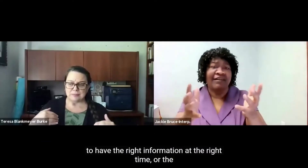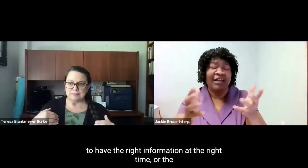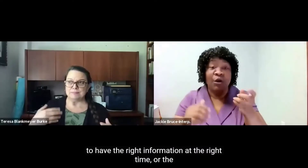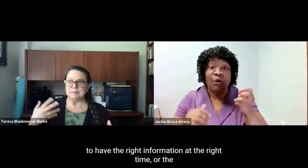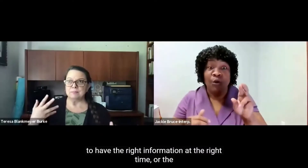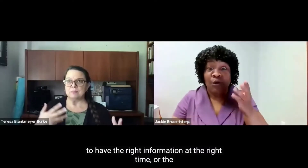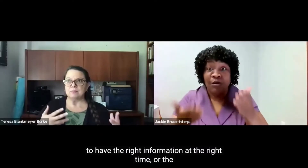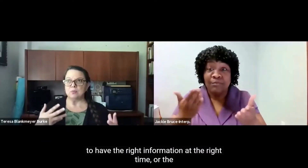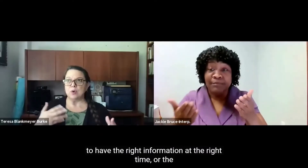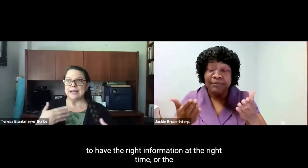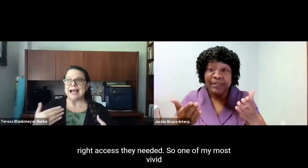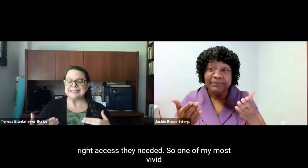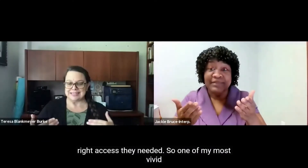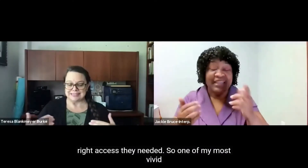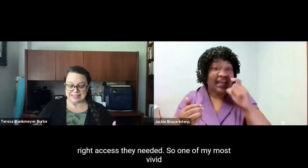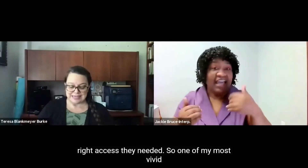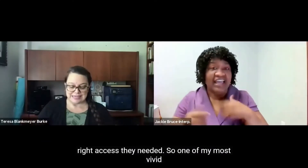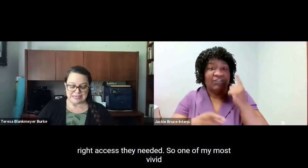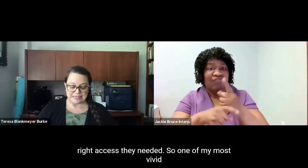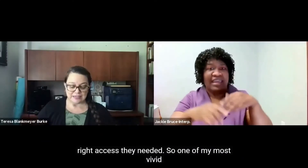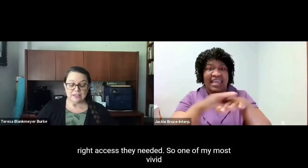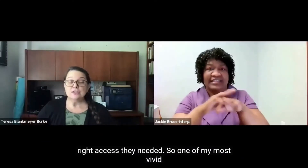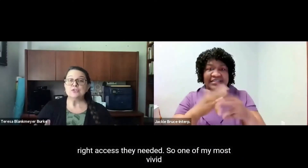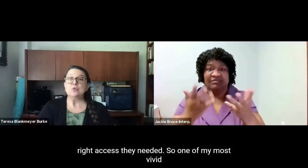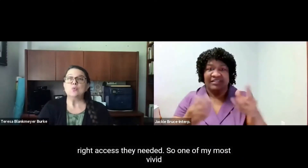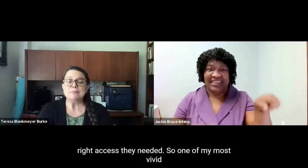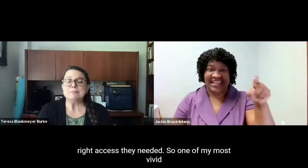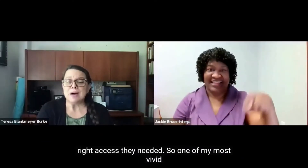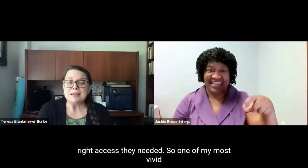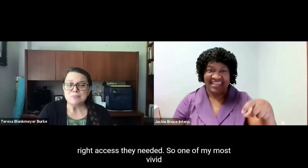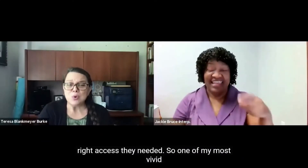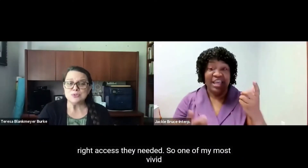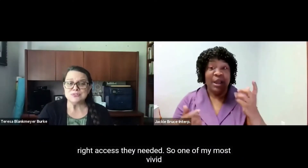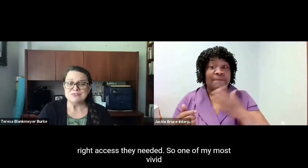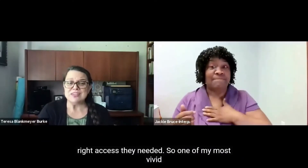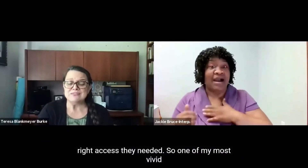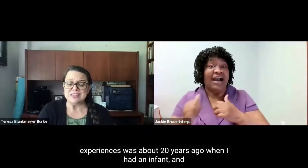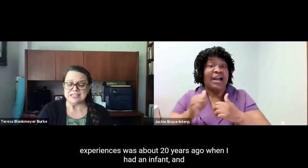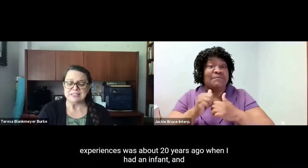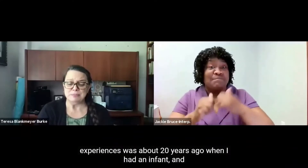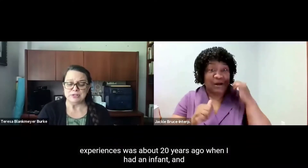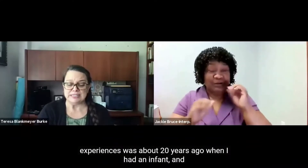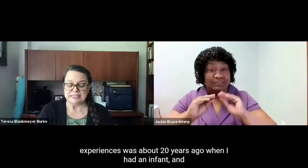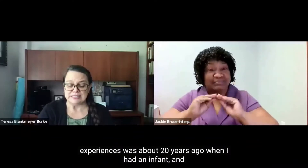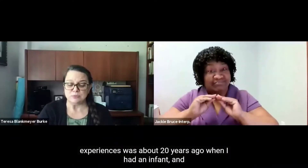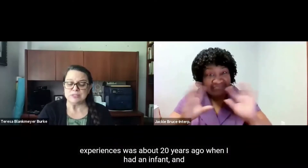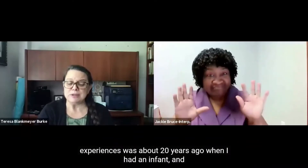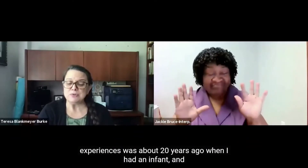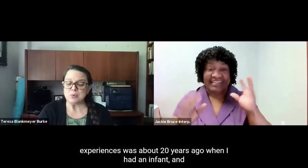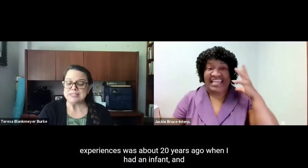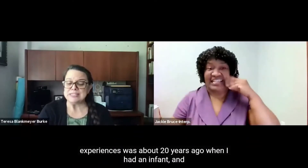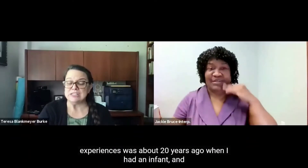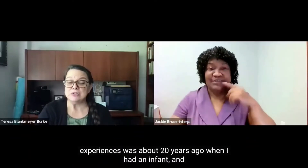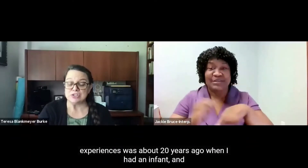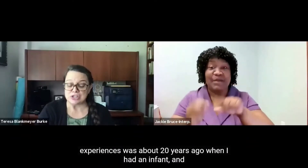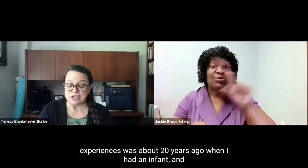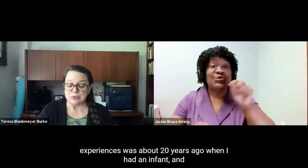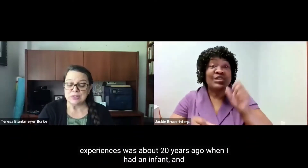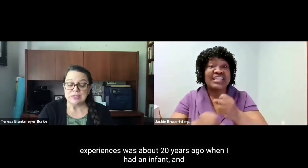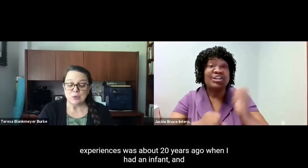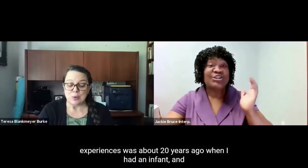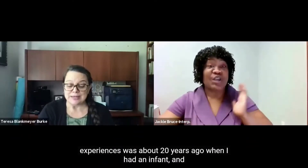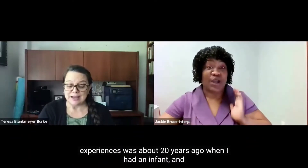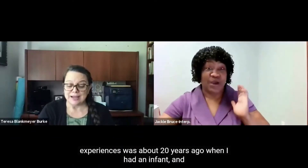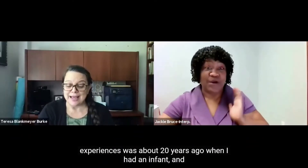the right access that they needed. So one of my most vivid experiences was about 20 years